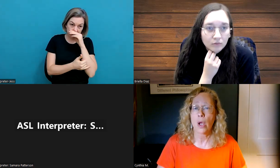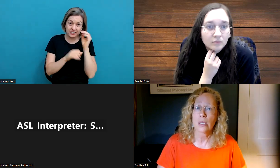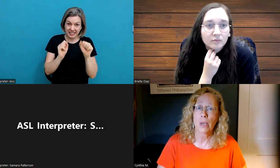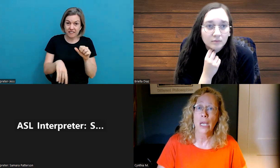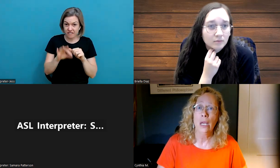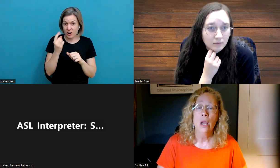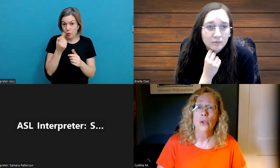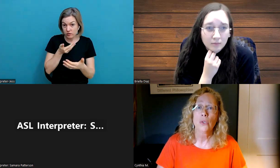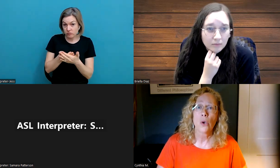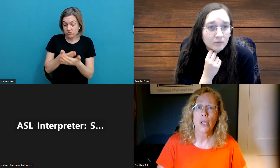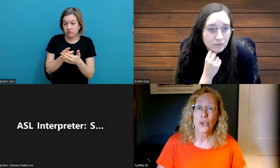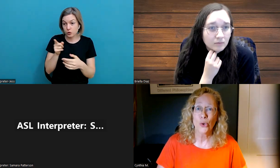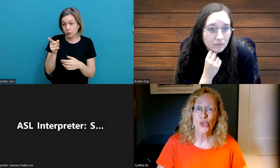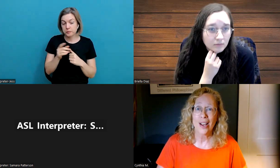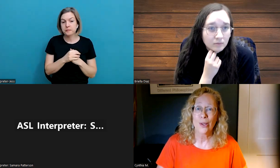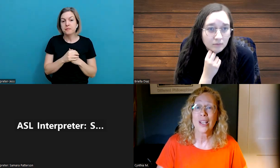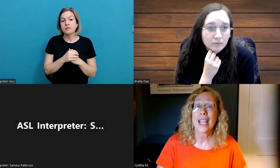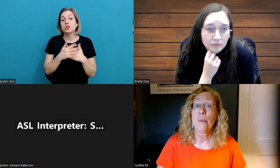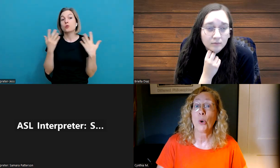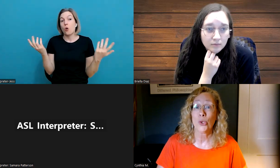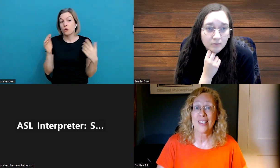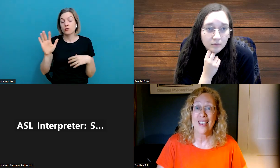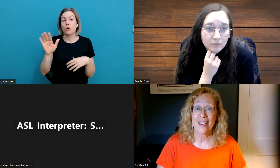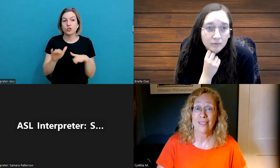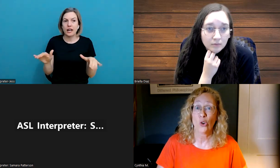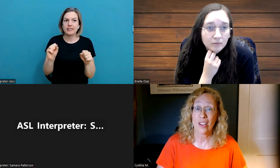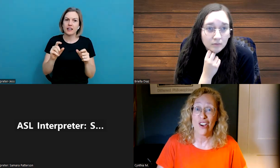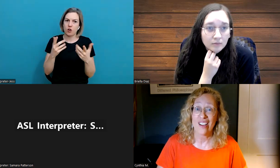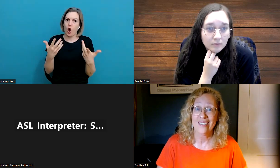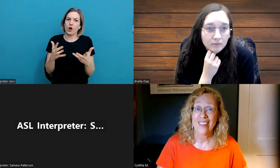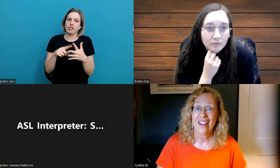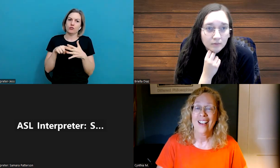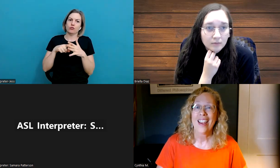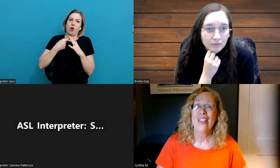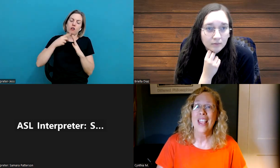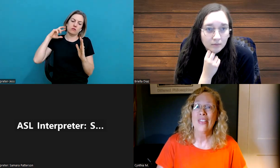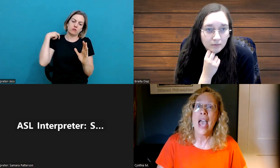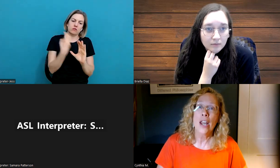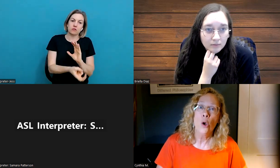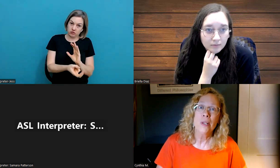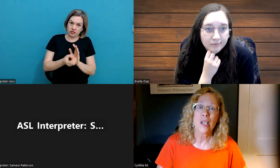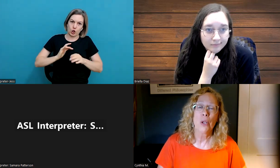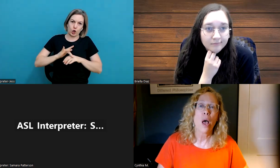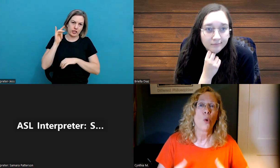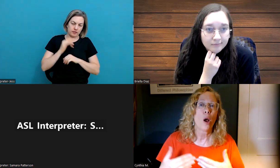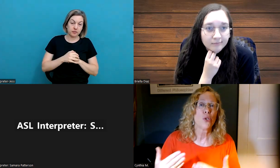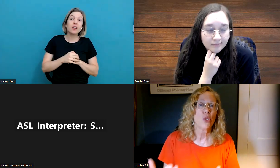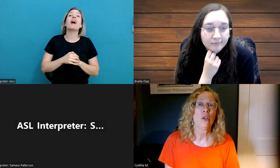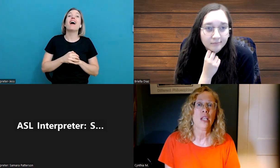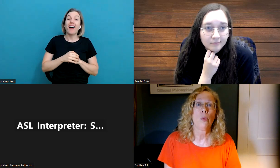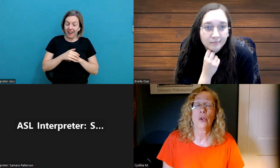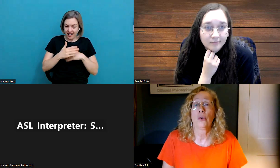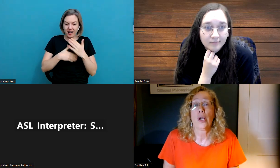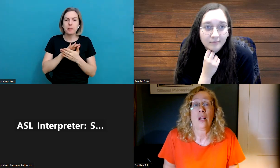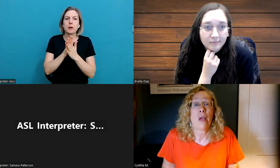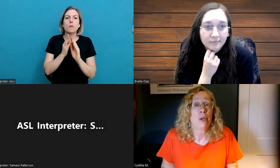close proximity so that your child can get immersed in that early on. And then that opens up a lot more